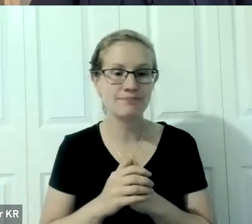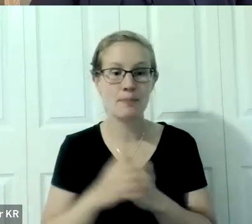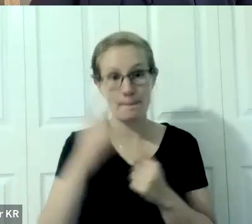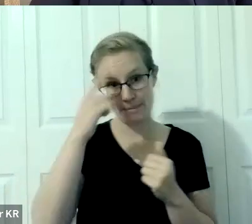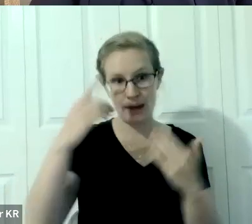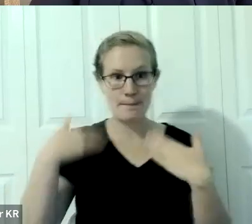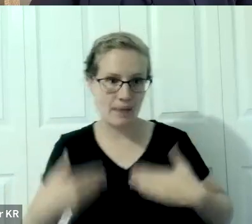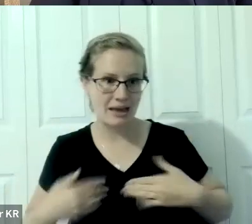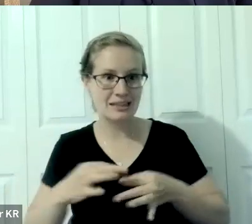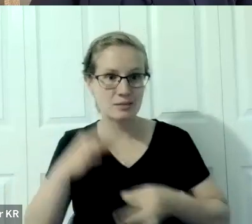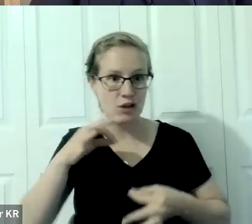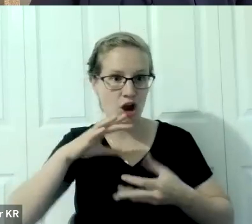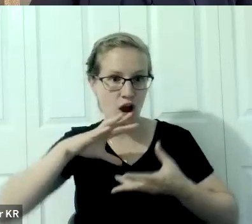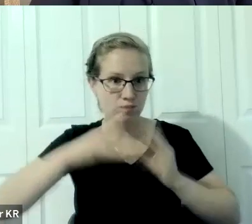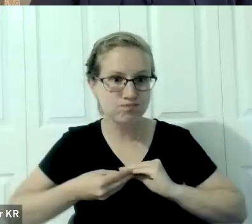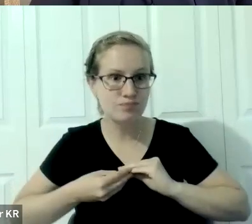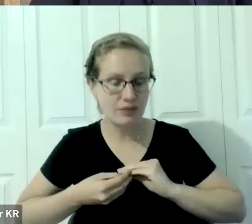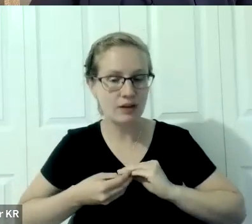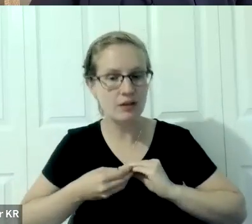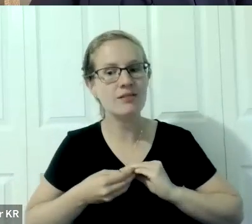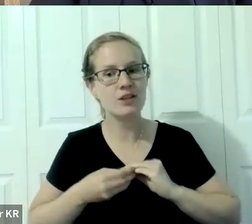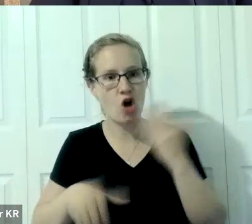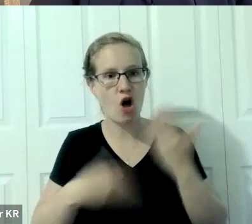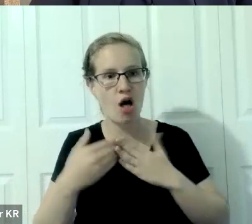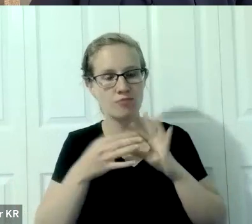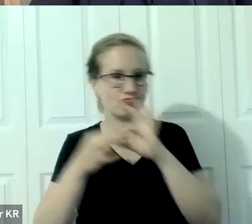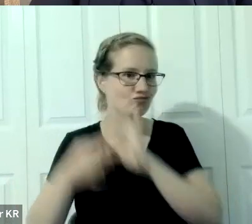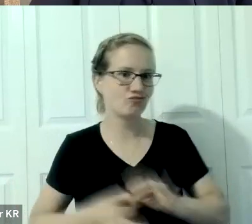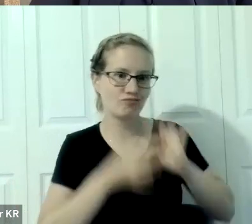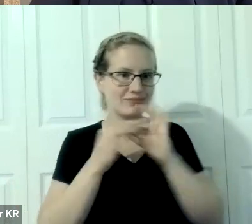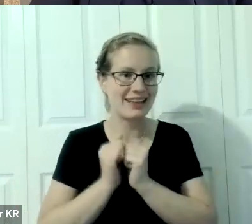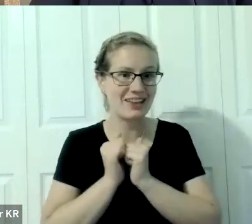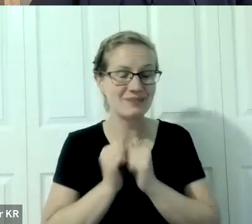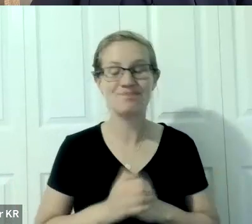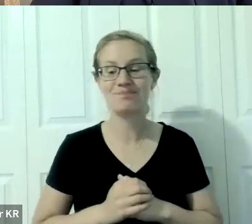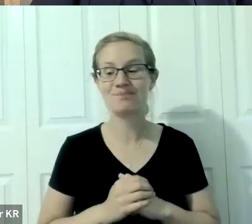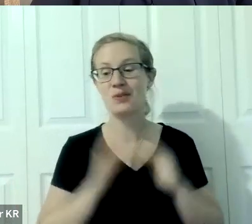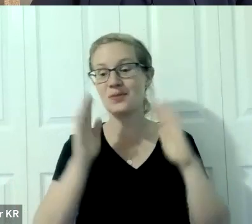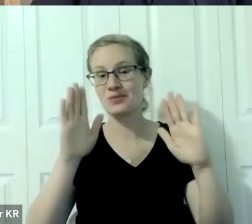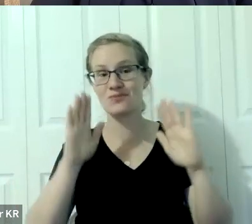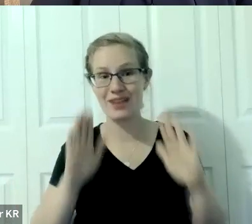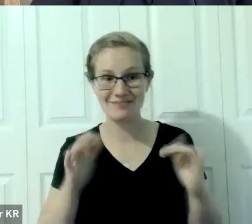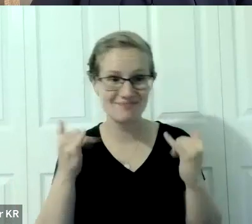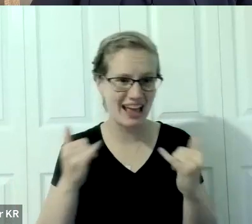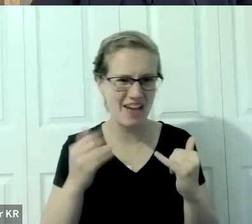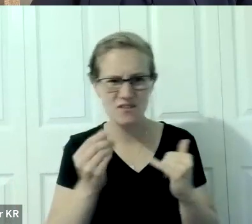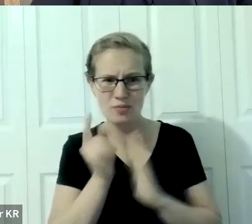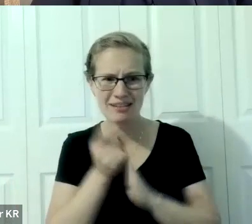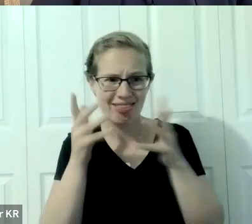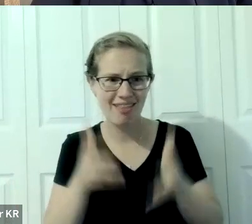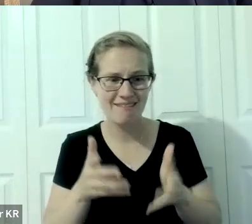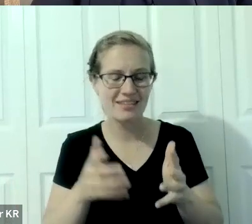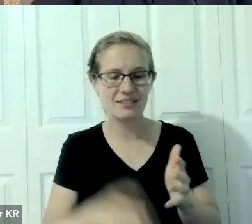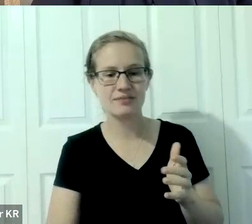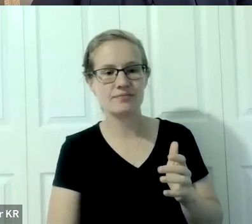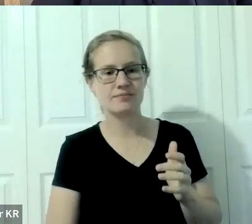and spirit, so all of these things need to work together. Well, great. Let's see. We got a few minutes left here, and maybe